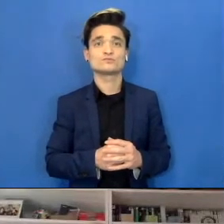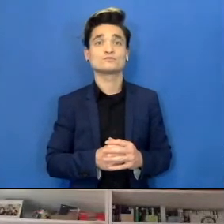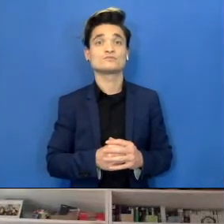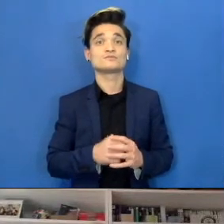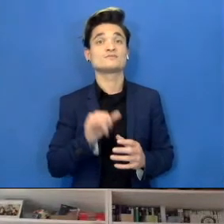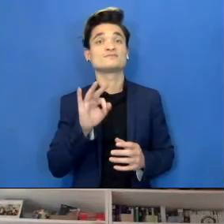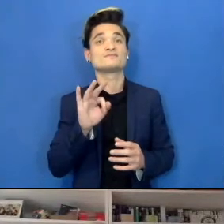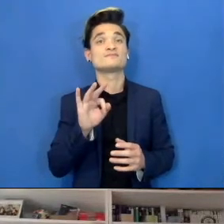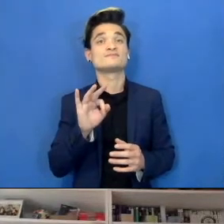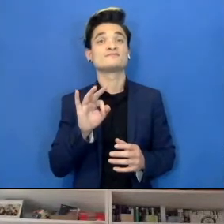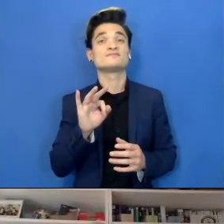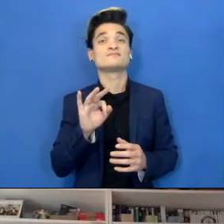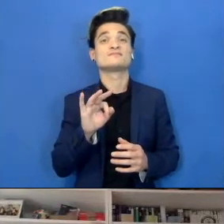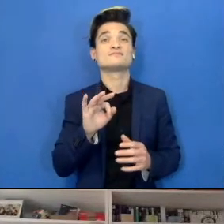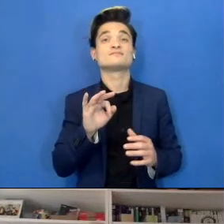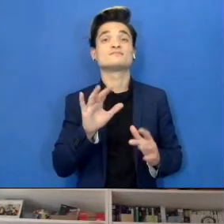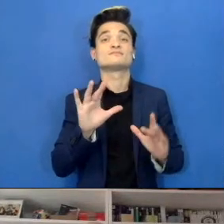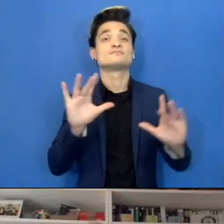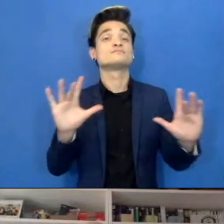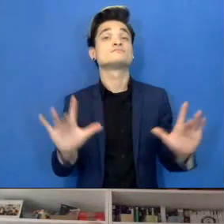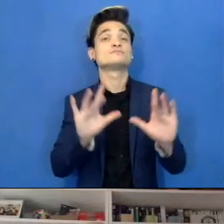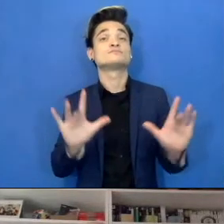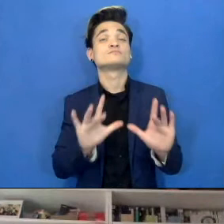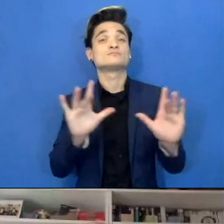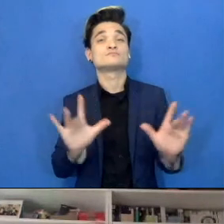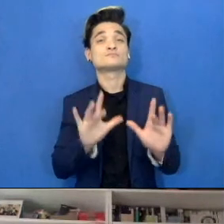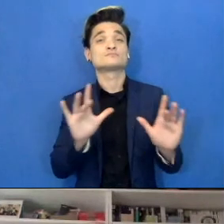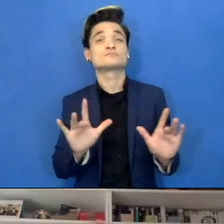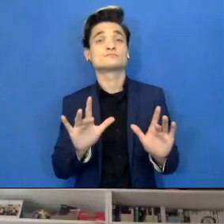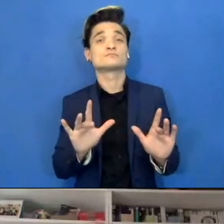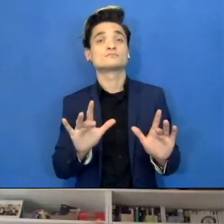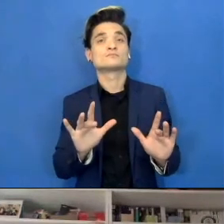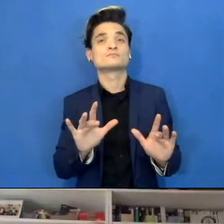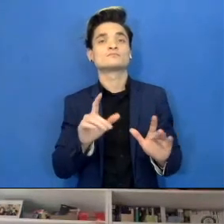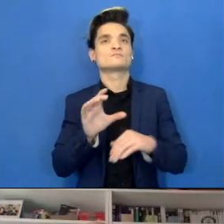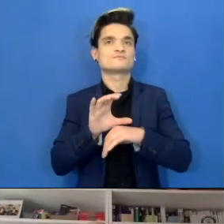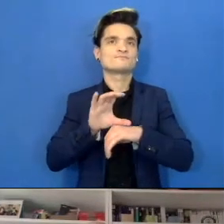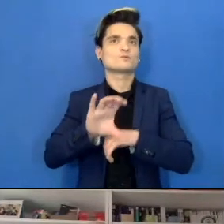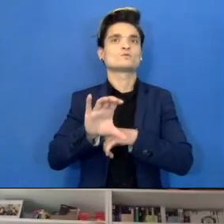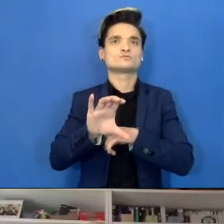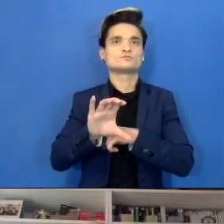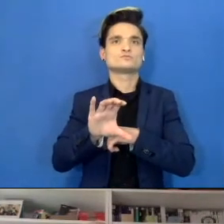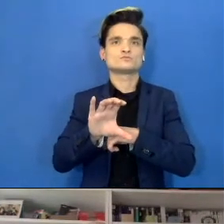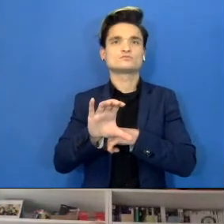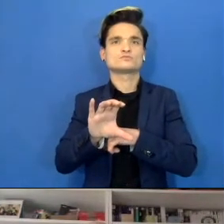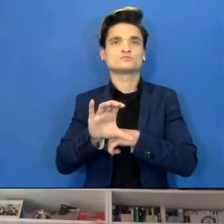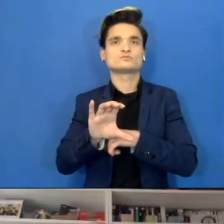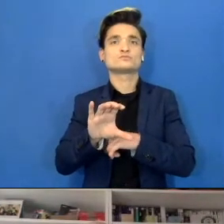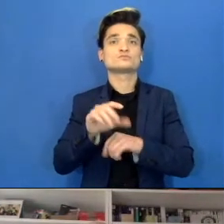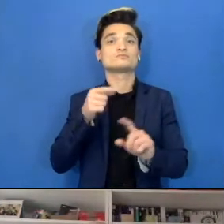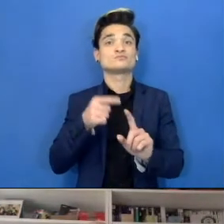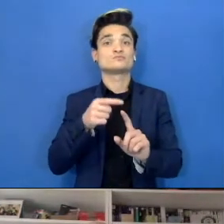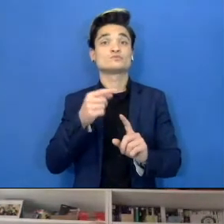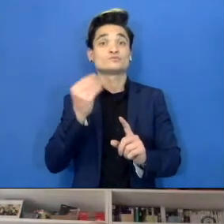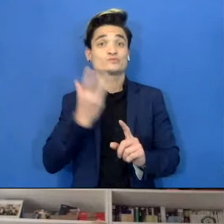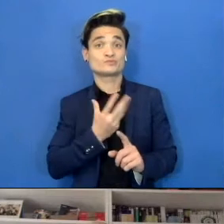this and they want that scene and you suddenly say no and causing problem for the rest of the production, you might feel the